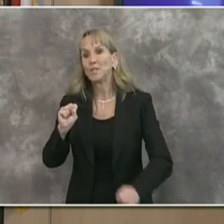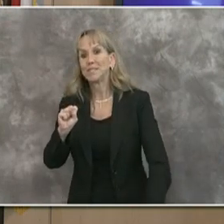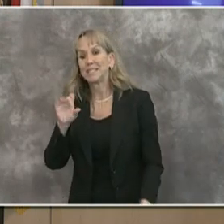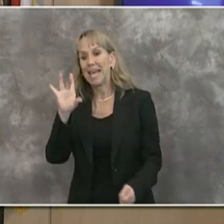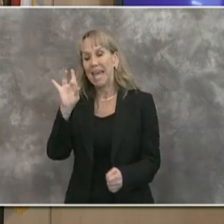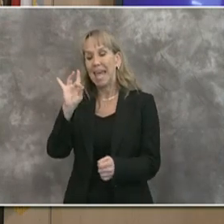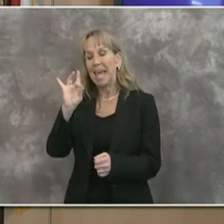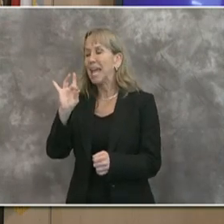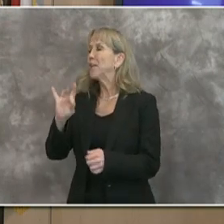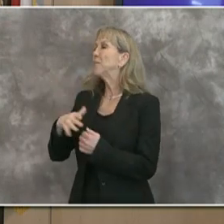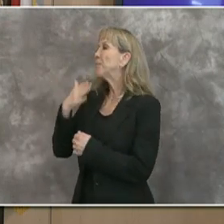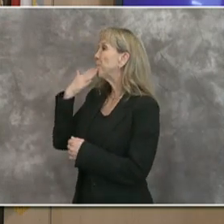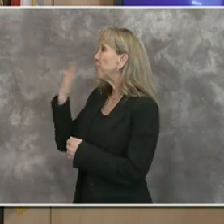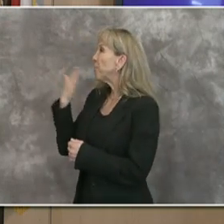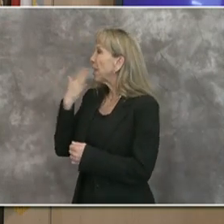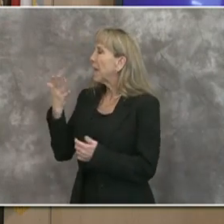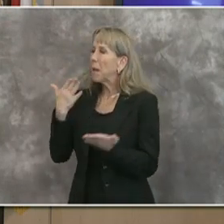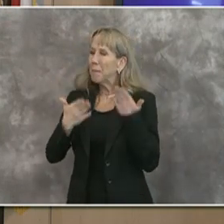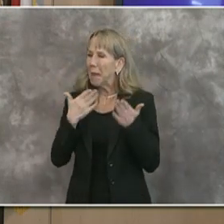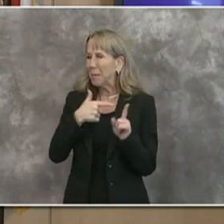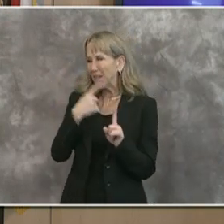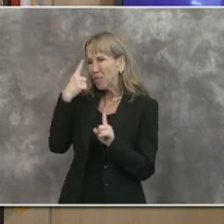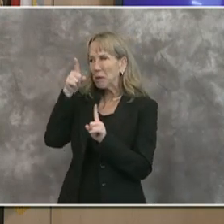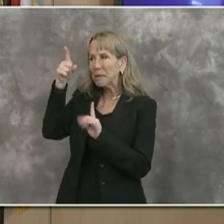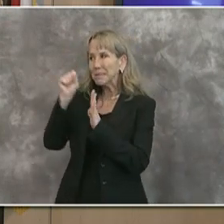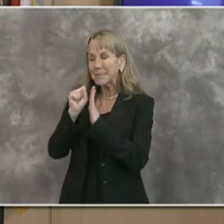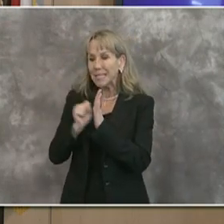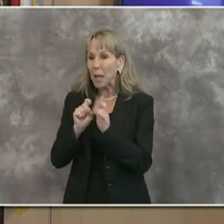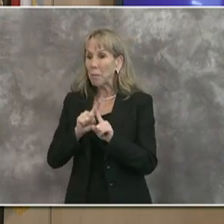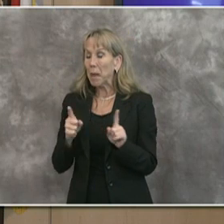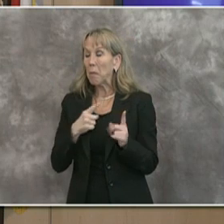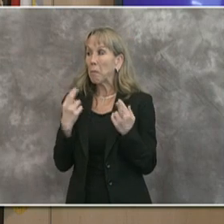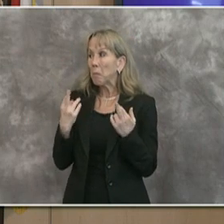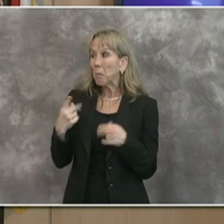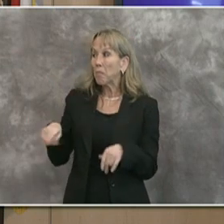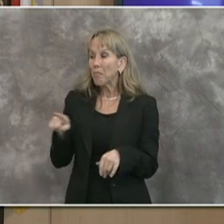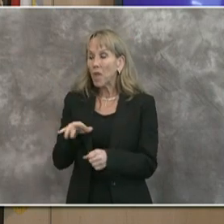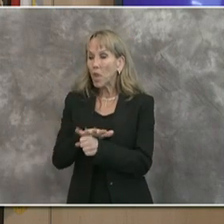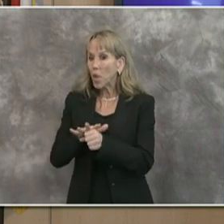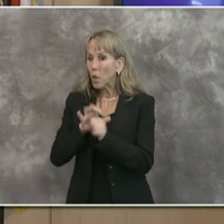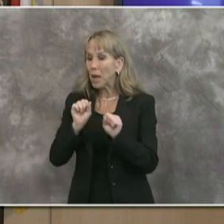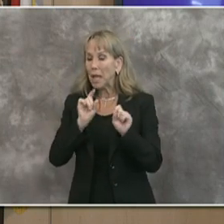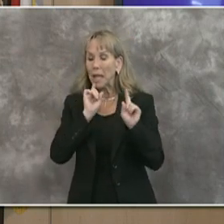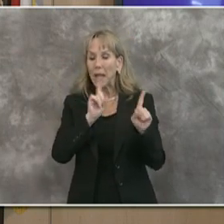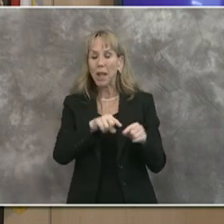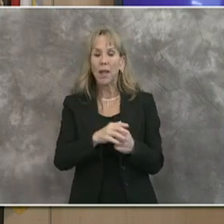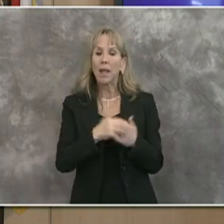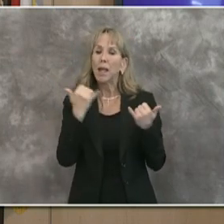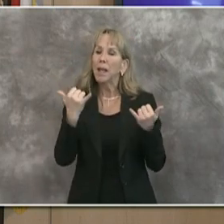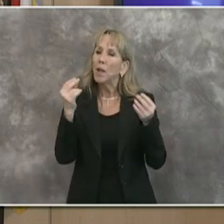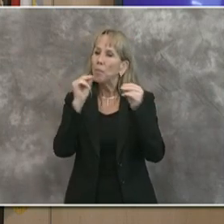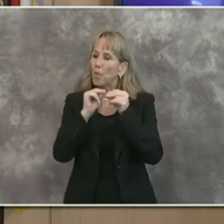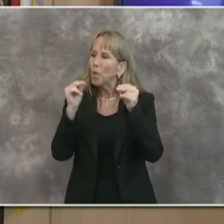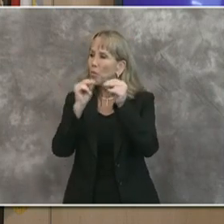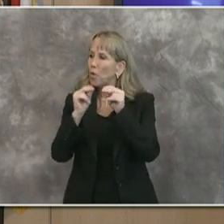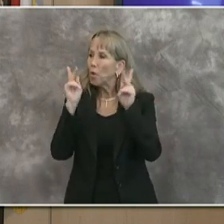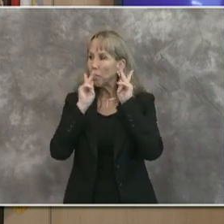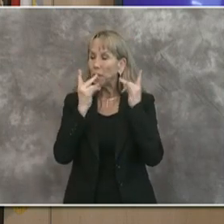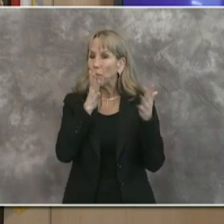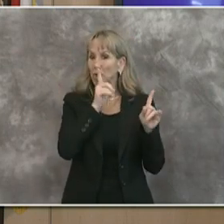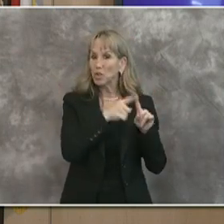question. This may be more of a state question, but I'm hopeful that there's some local guidance. As we move into phase 2 and more people go back to